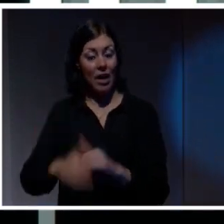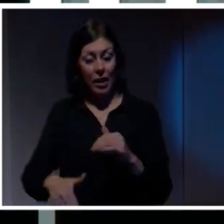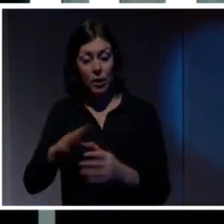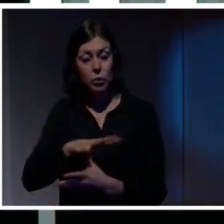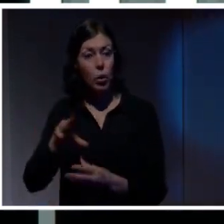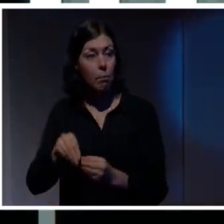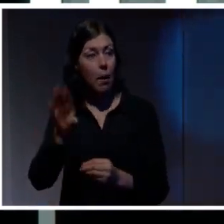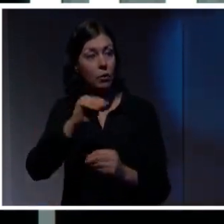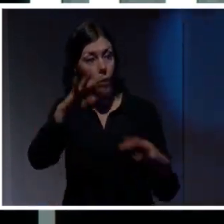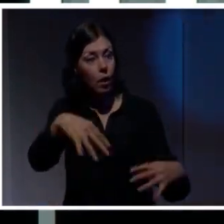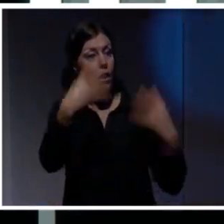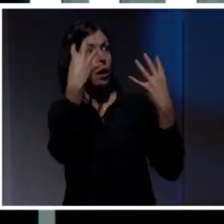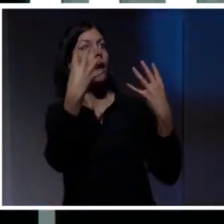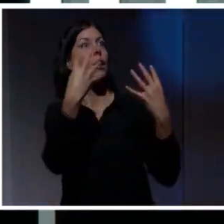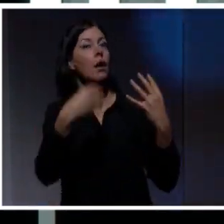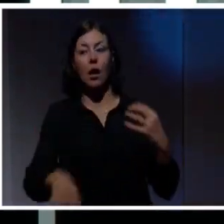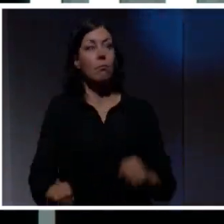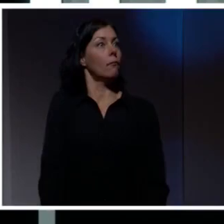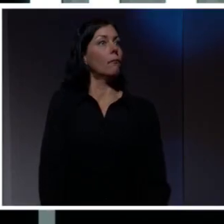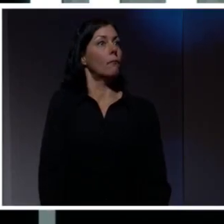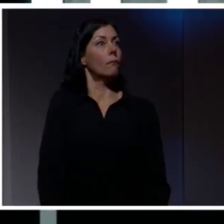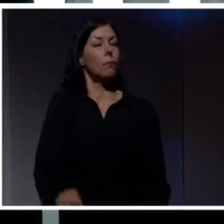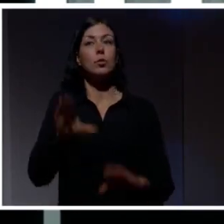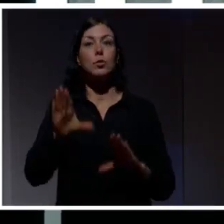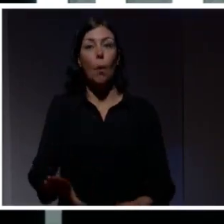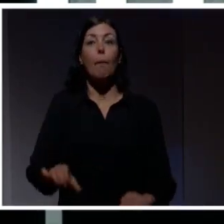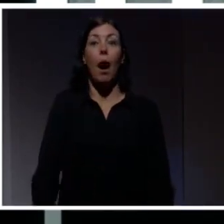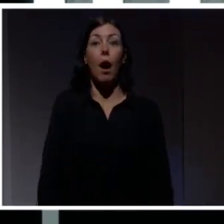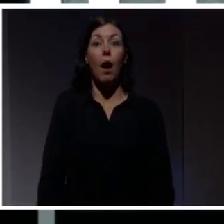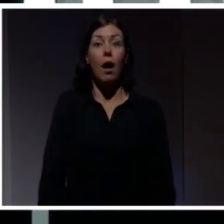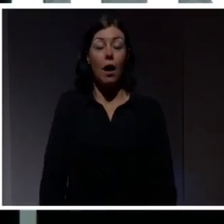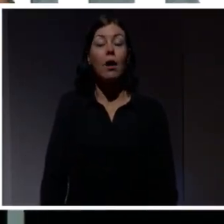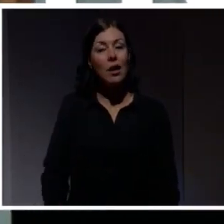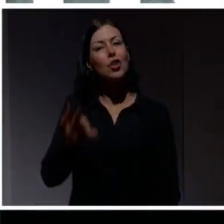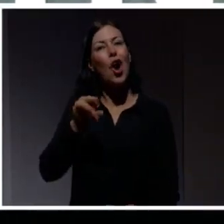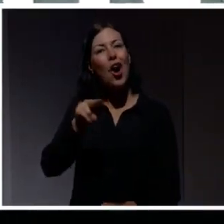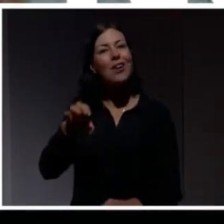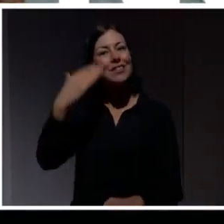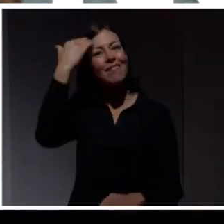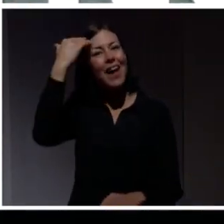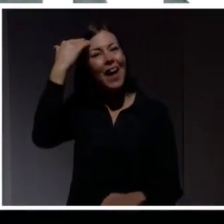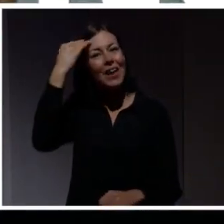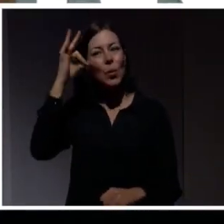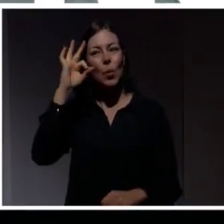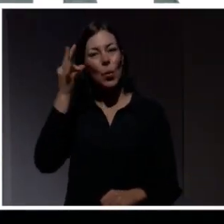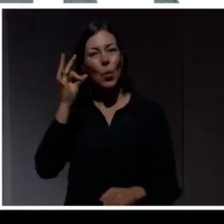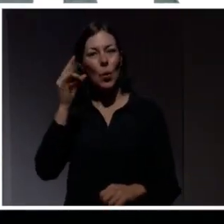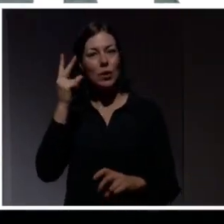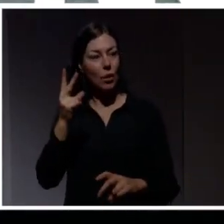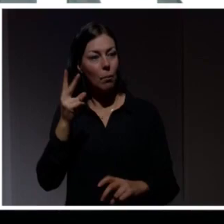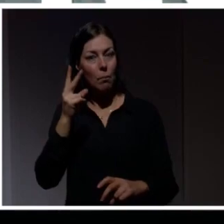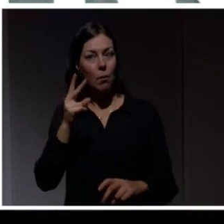up and look at the horse's face. And he would stop moving his hoof. So Hans knew how to